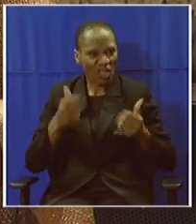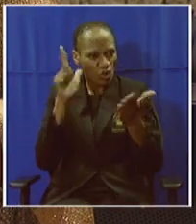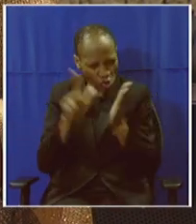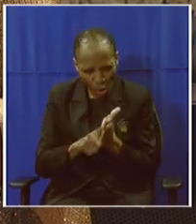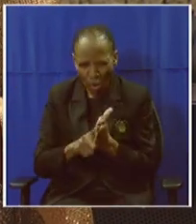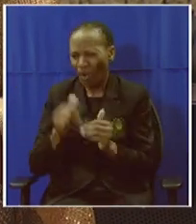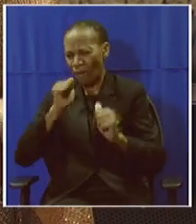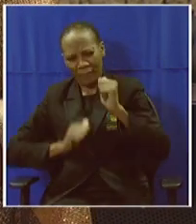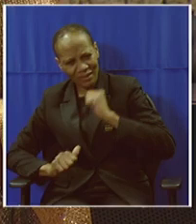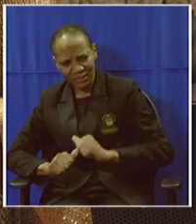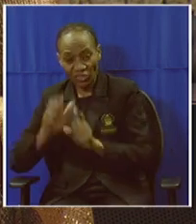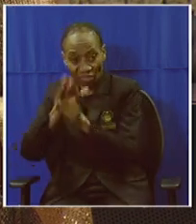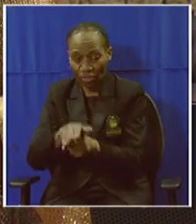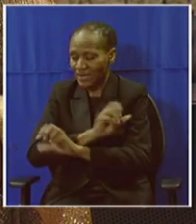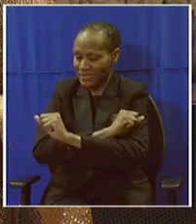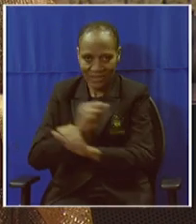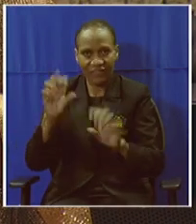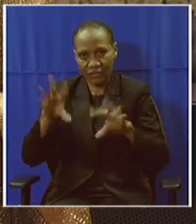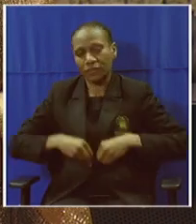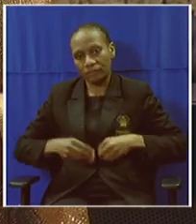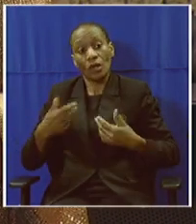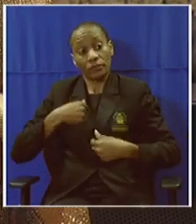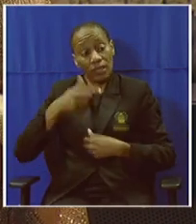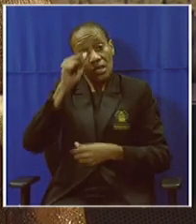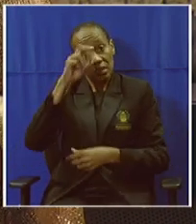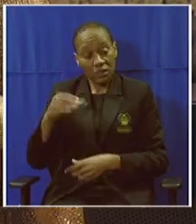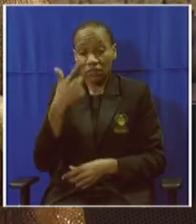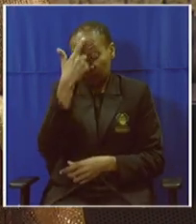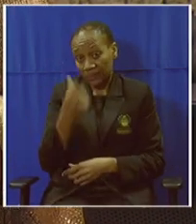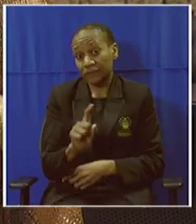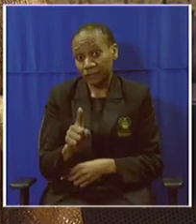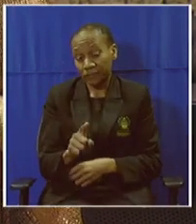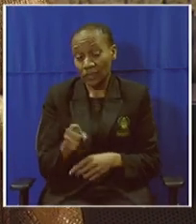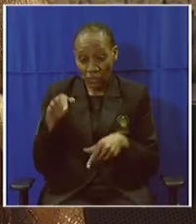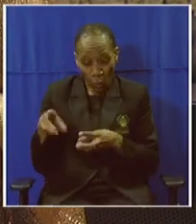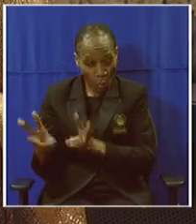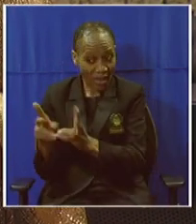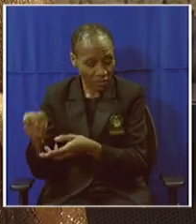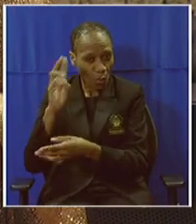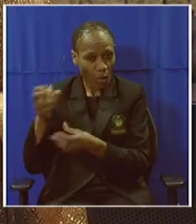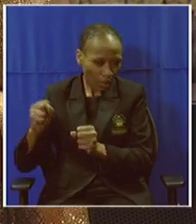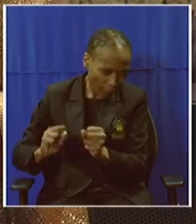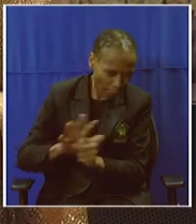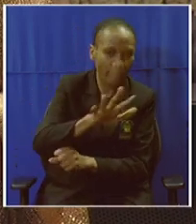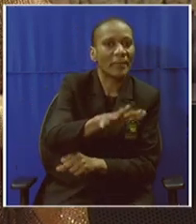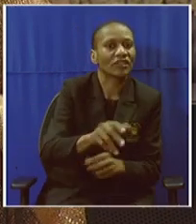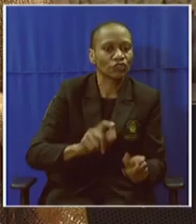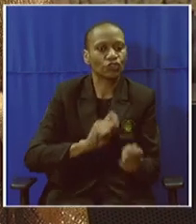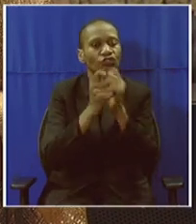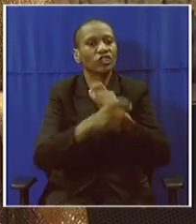discrimination. The ANC believes this resolution has the potential to have a real impact on people's